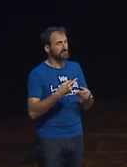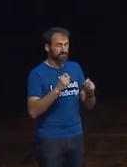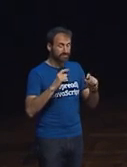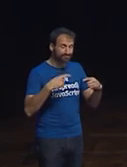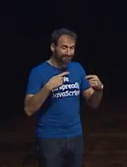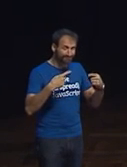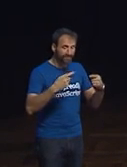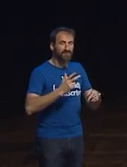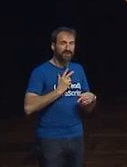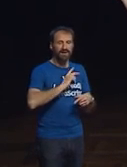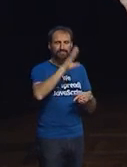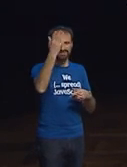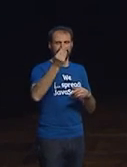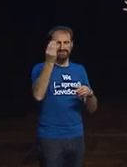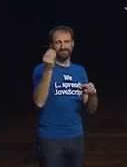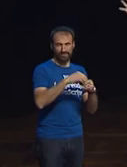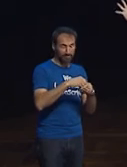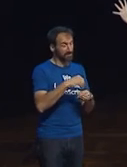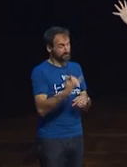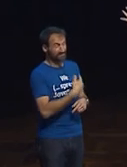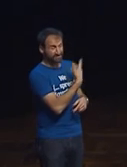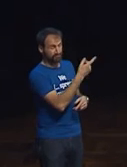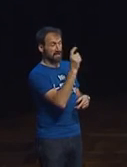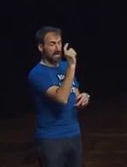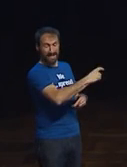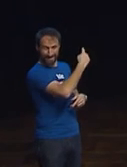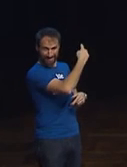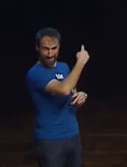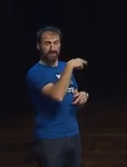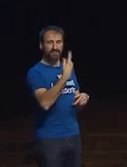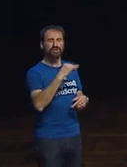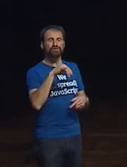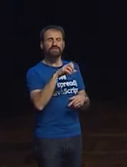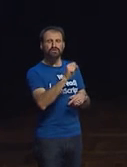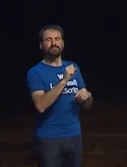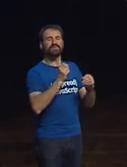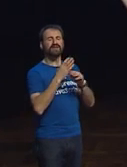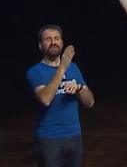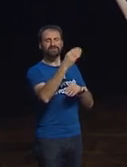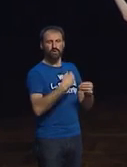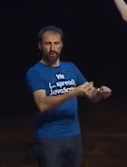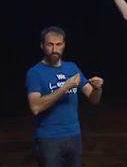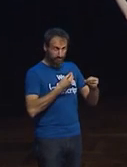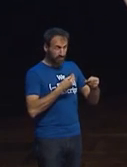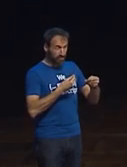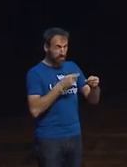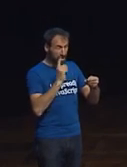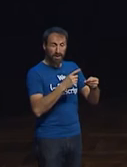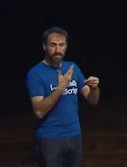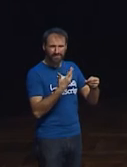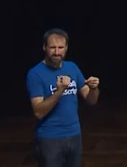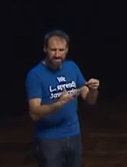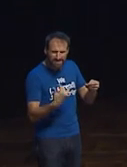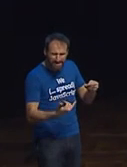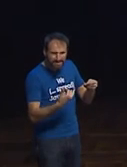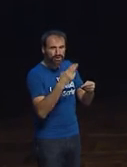click a link on this page and get the JavaScript navigation. And while that's going on, I'm going to copy the URL and paste